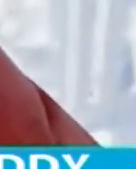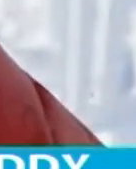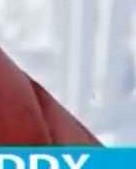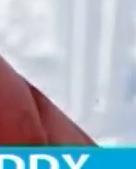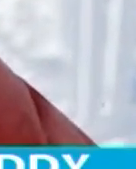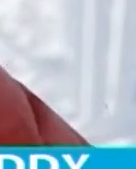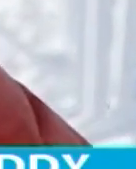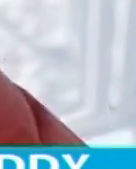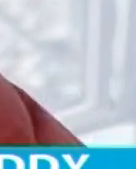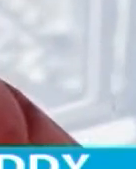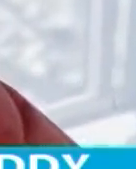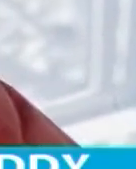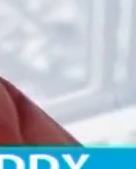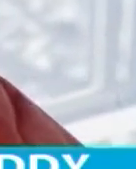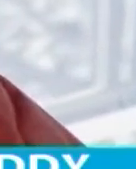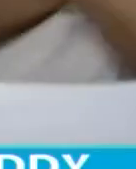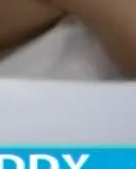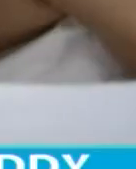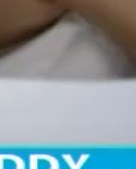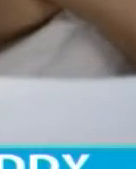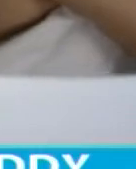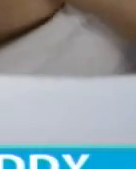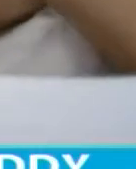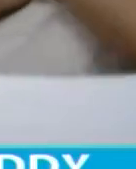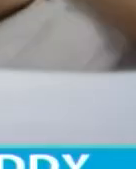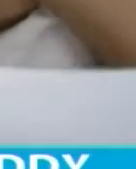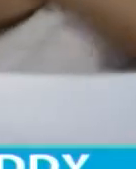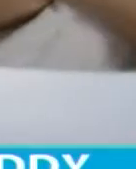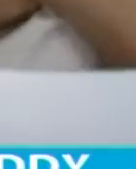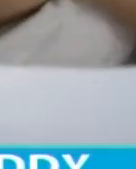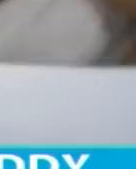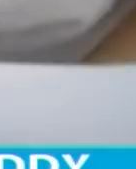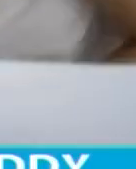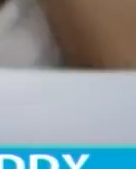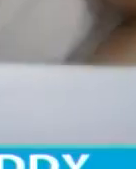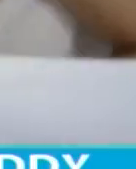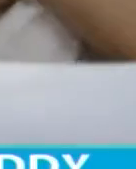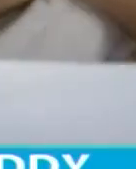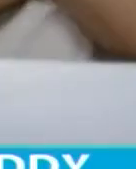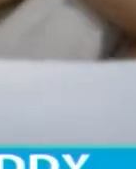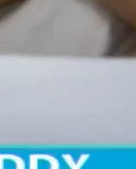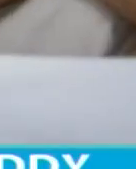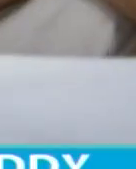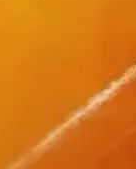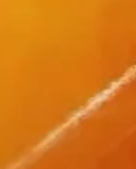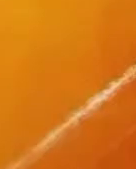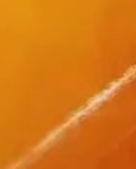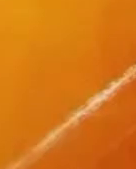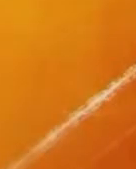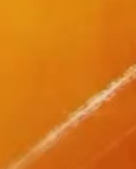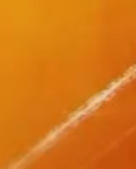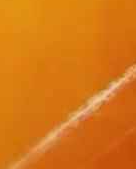Dad, did you abandon me and Mom? Peter-Shaw? Wake up! Don't scare me! Are you okay?